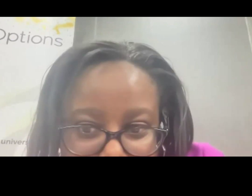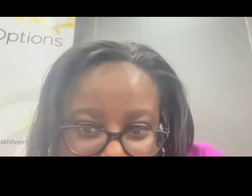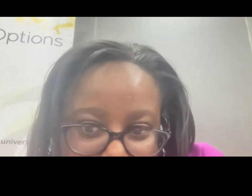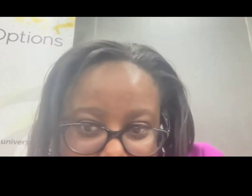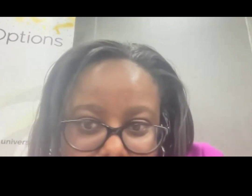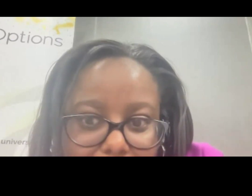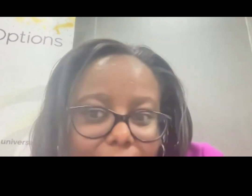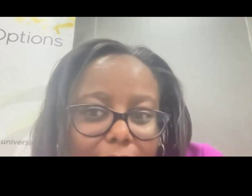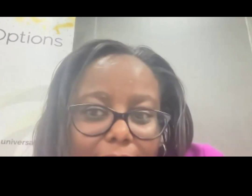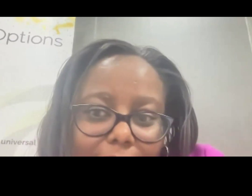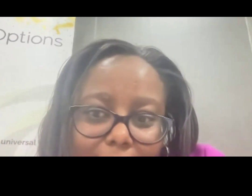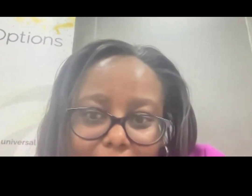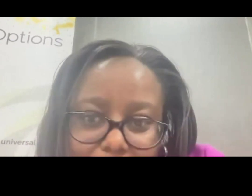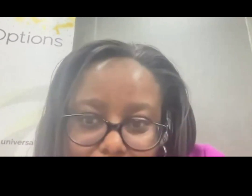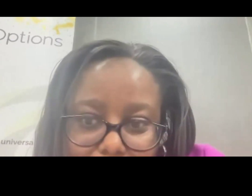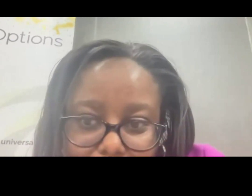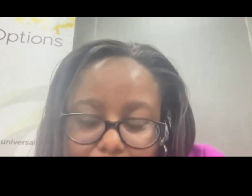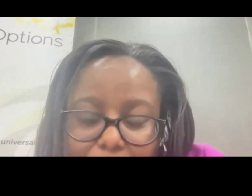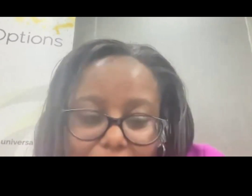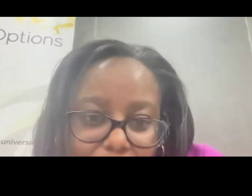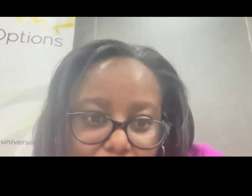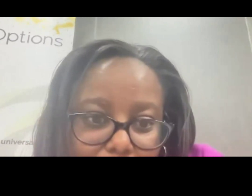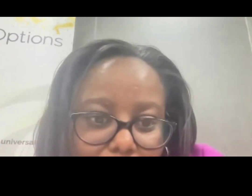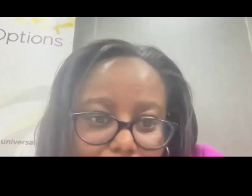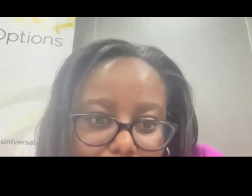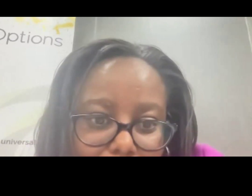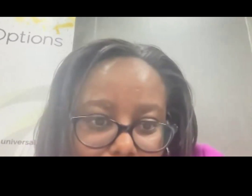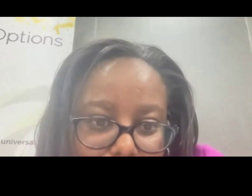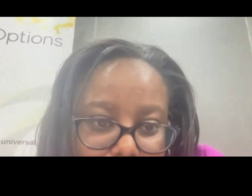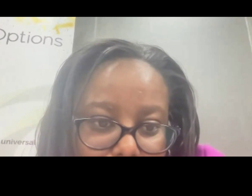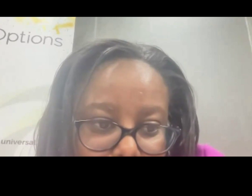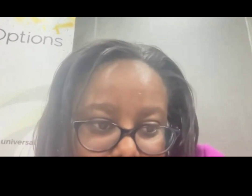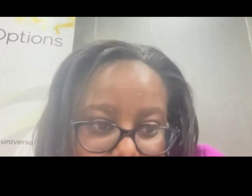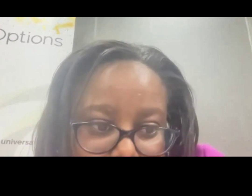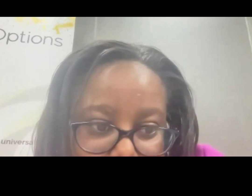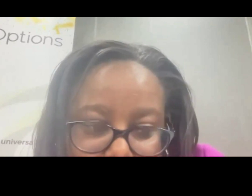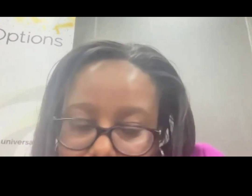health facilities in integrating FGMC prevention in healthcare?